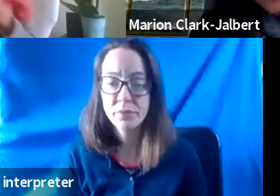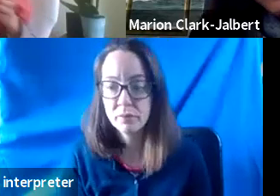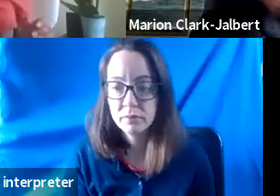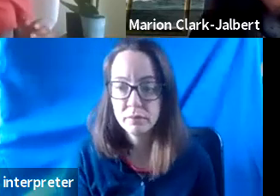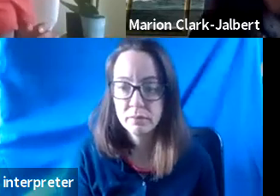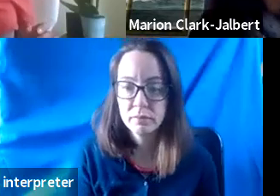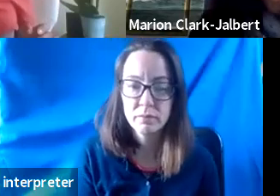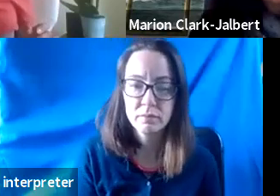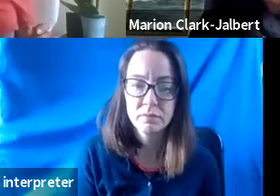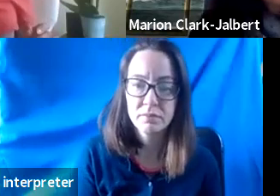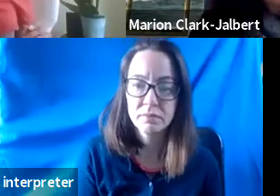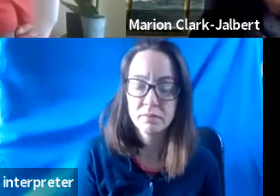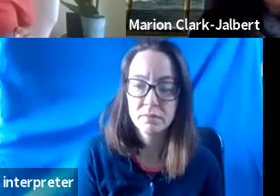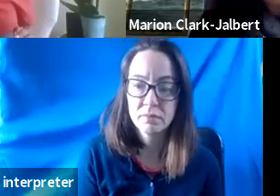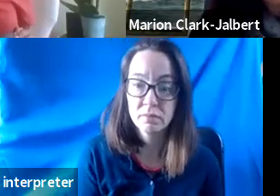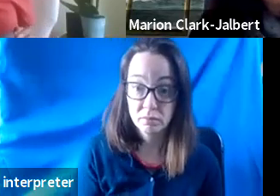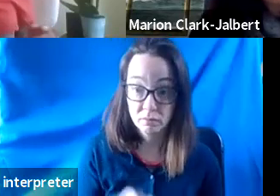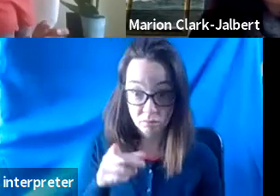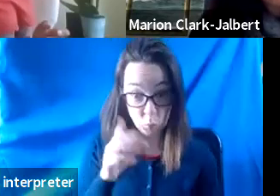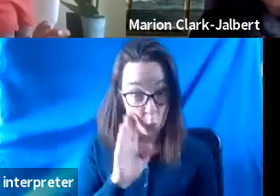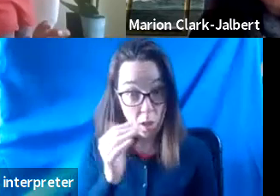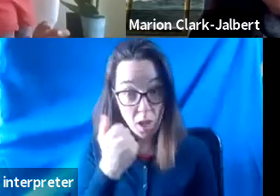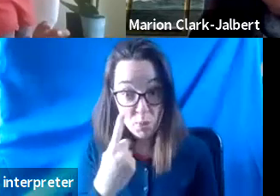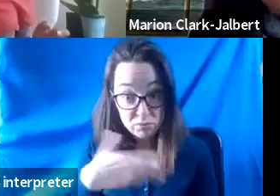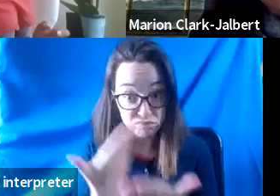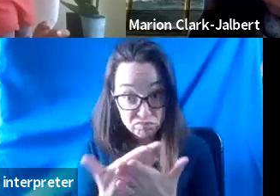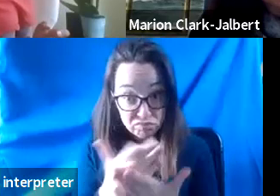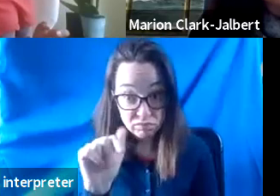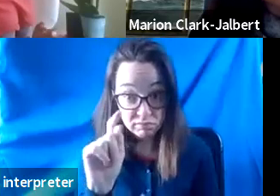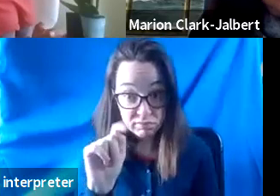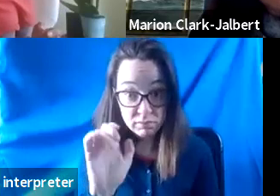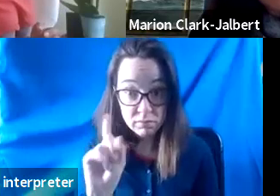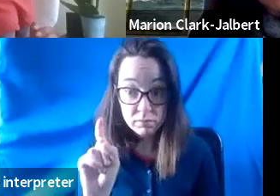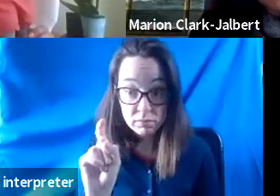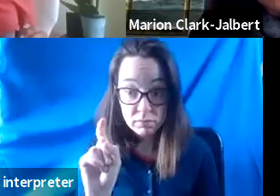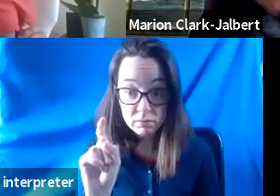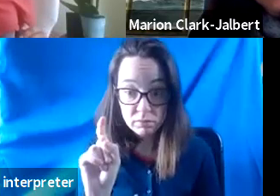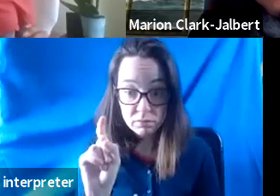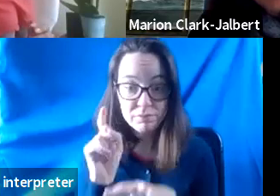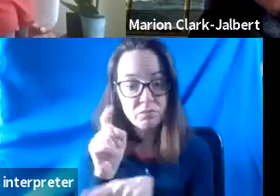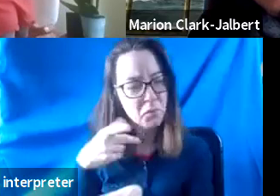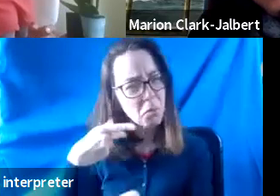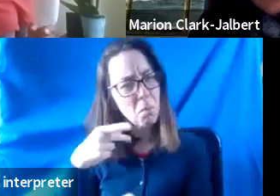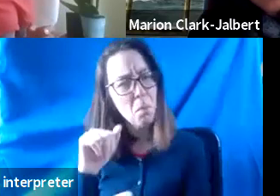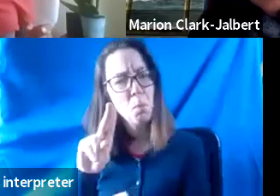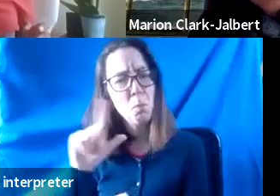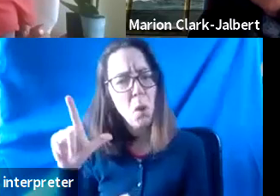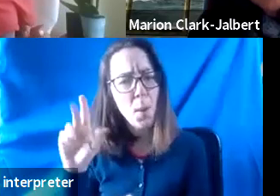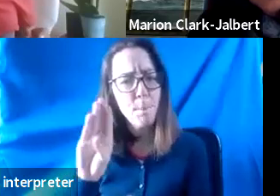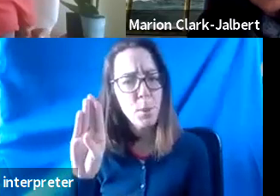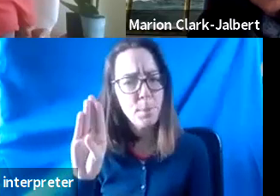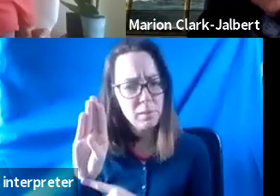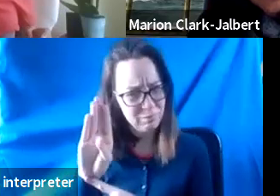read through this. And do you know if we are expecting anybody to arrive late? Did anybody mention? Paul Bowman did register, although he